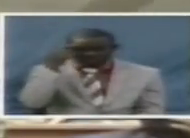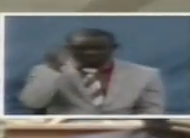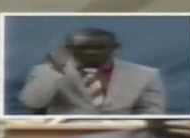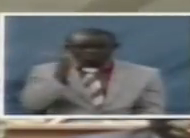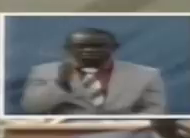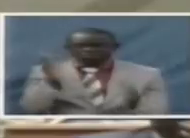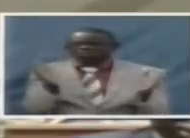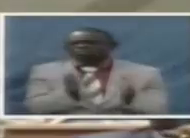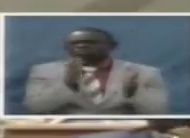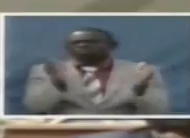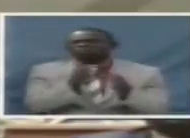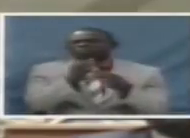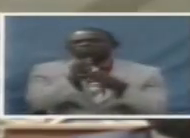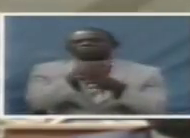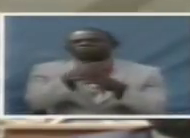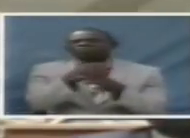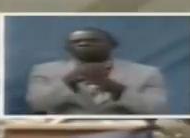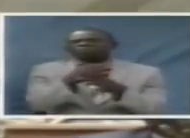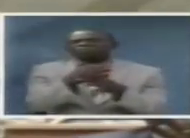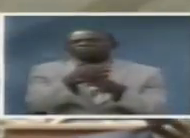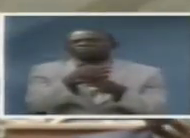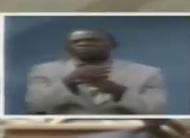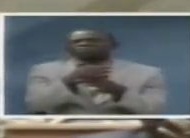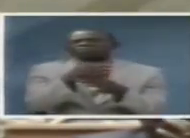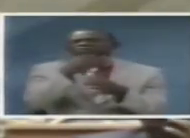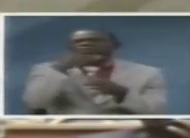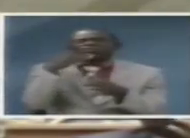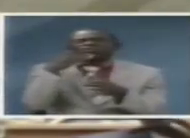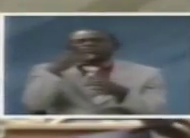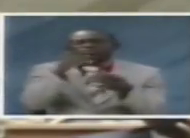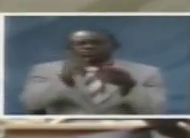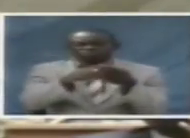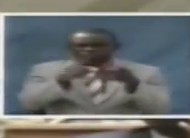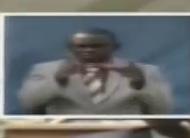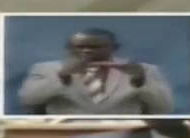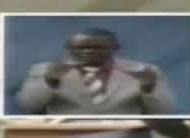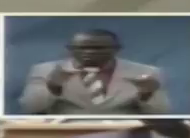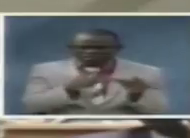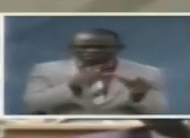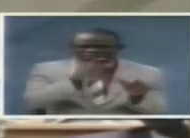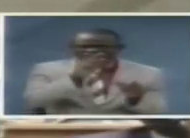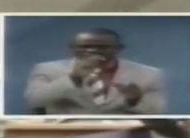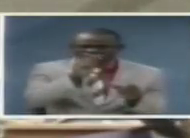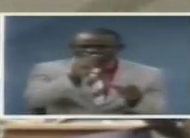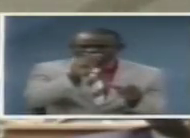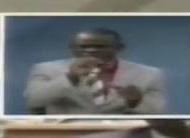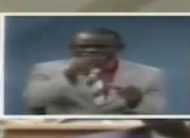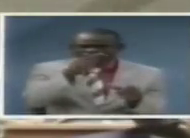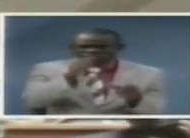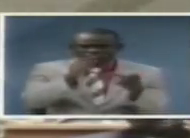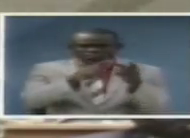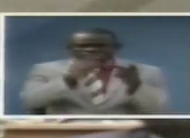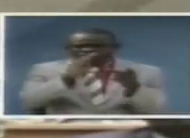farming on lakes Mweru, Kariba, Tanganyika, and Bangweulu, as well as along the